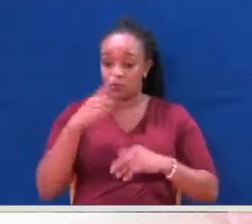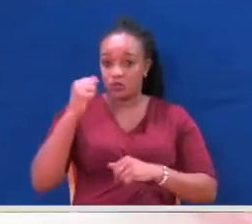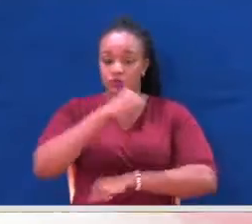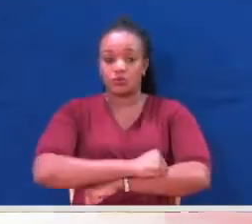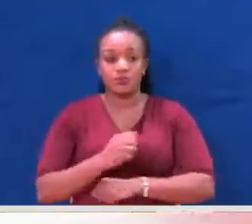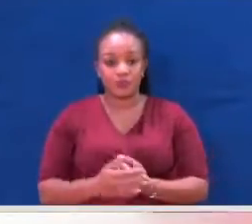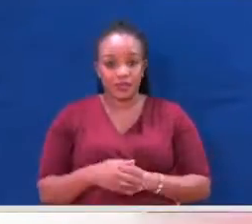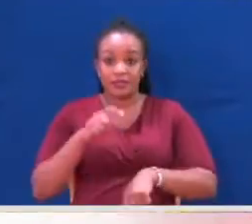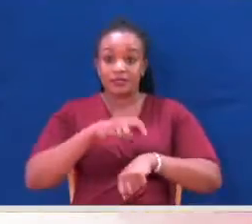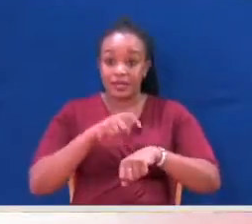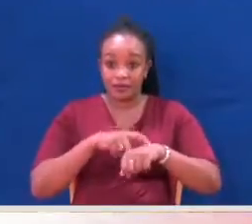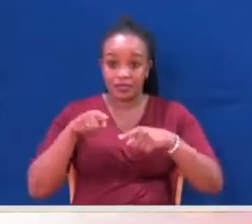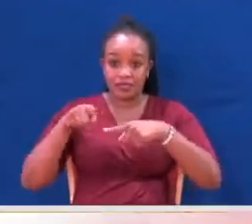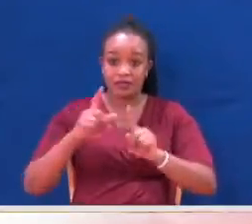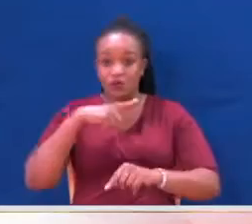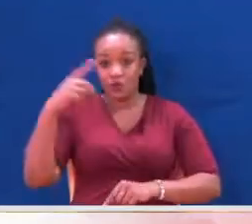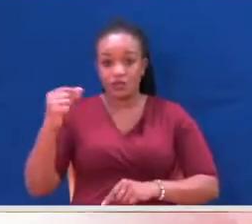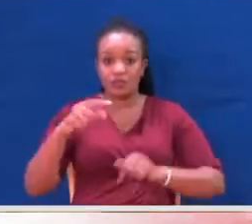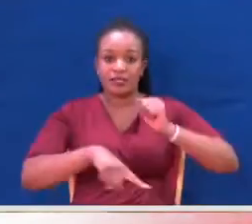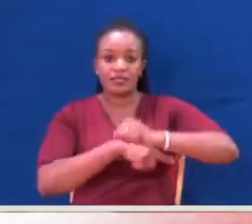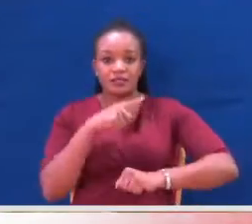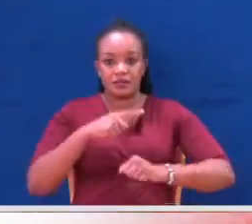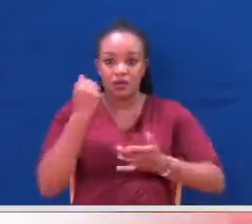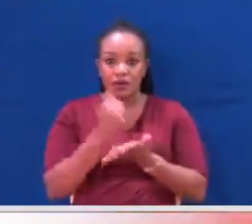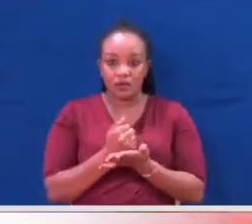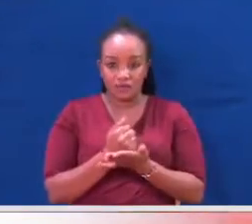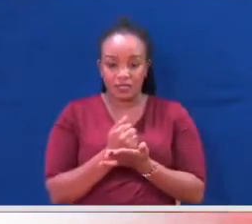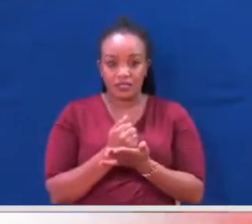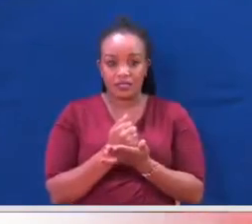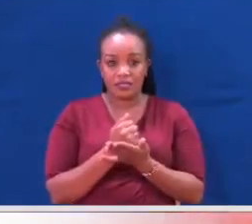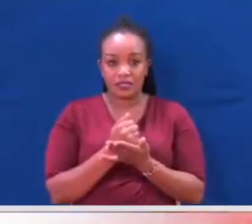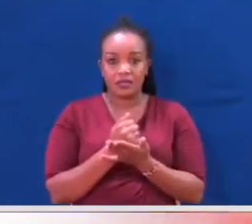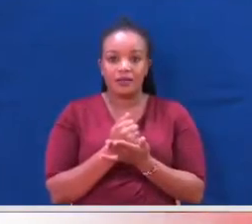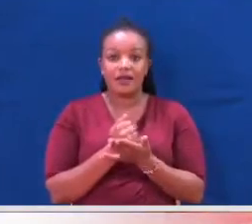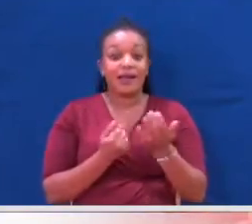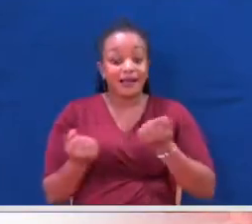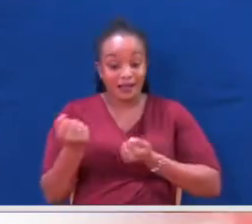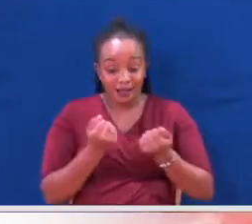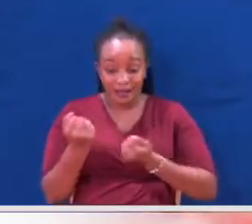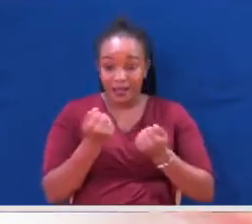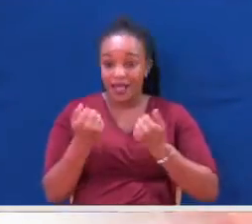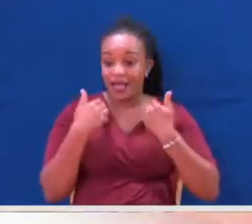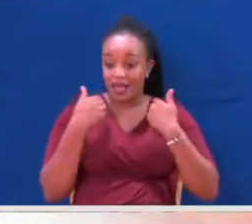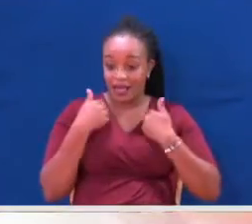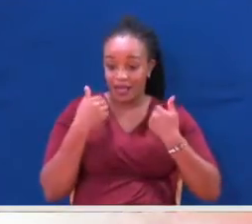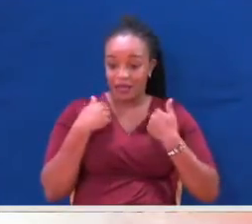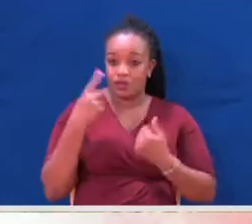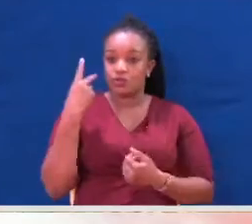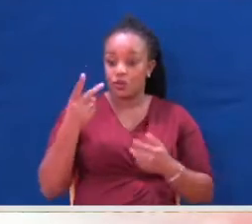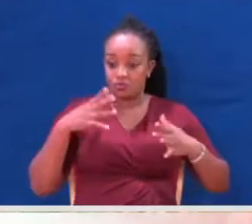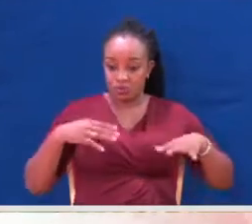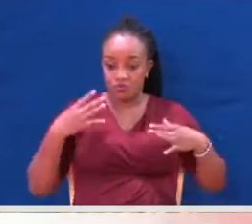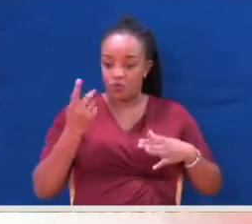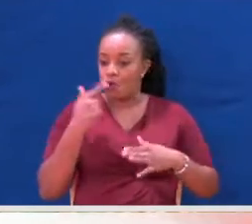While on his way to the chief's office, a saloon car pulled by his side. Inside, there were two occupants who offered him a lift.